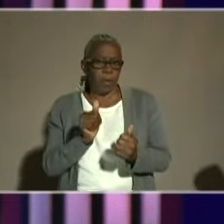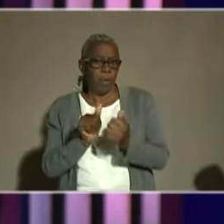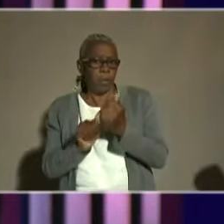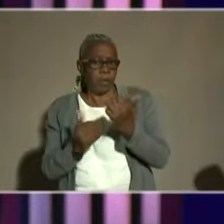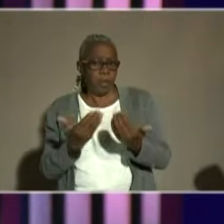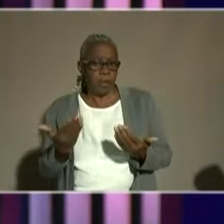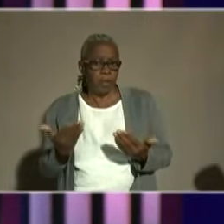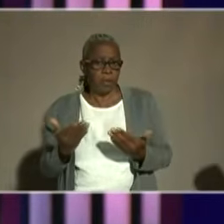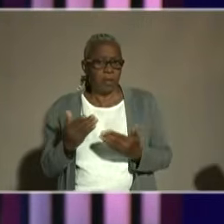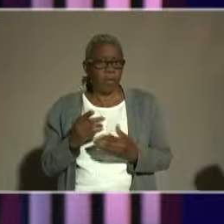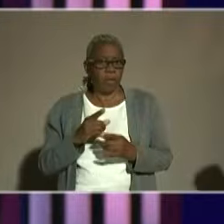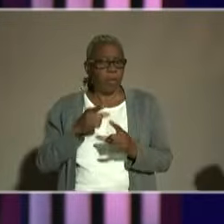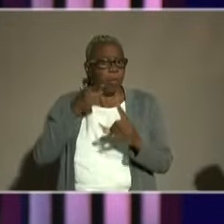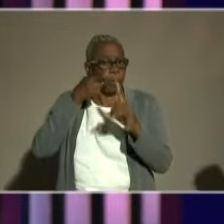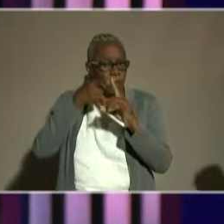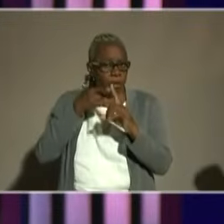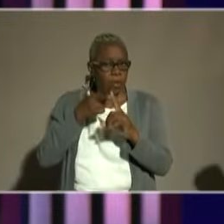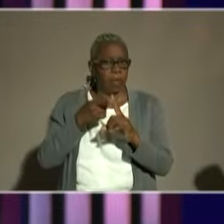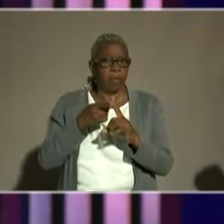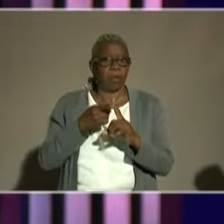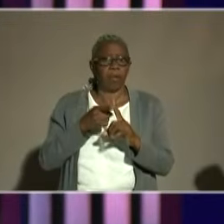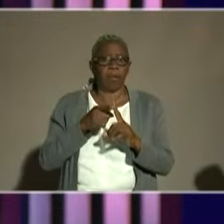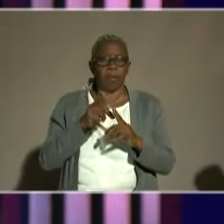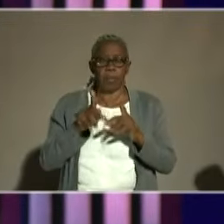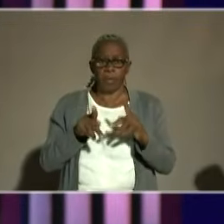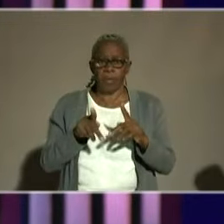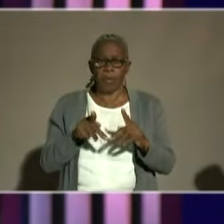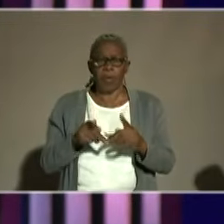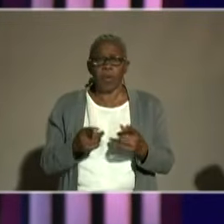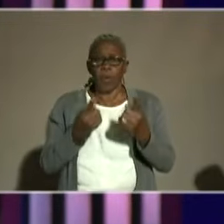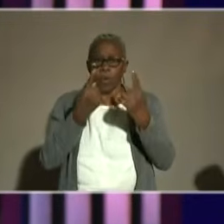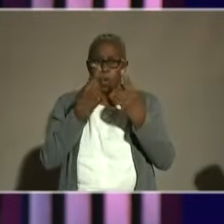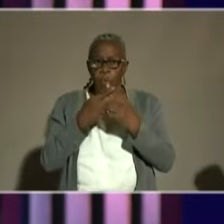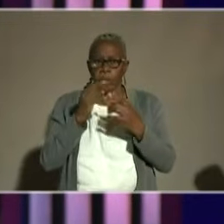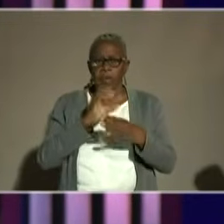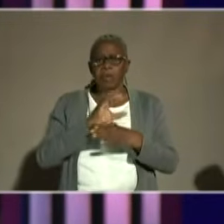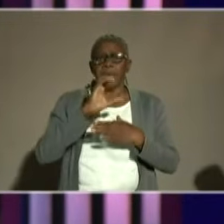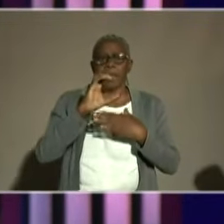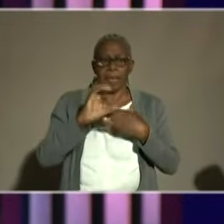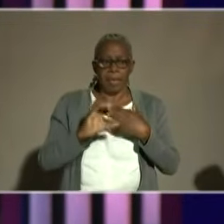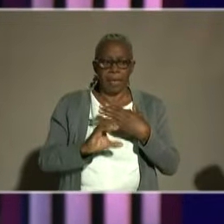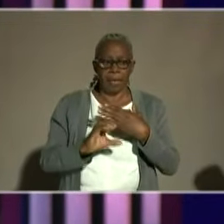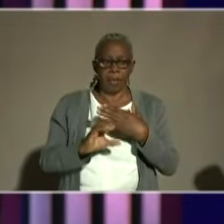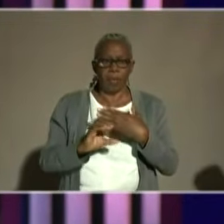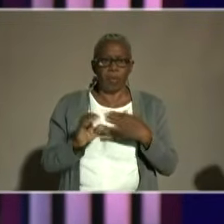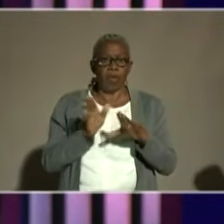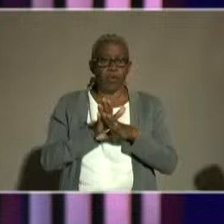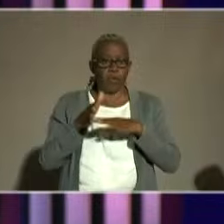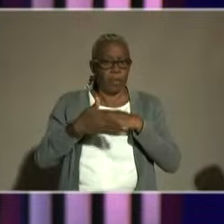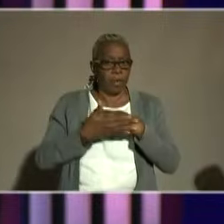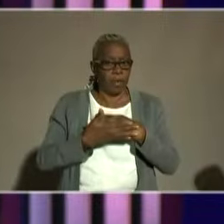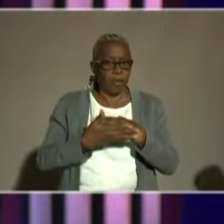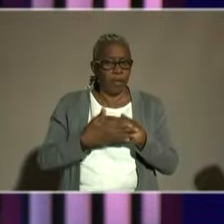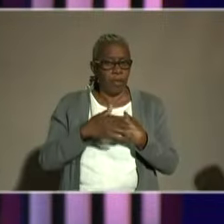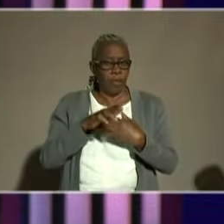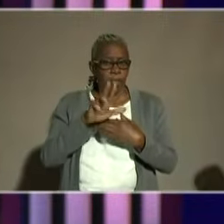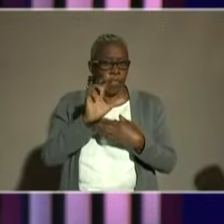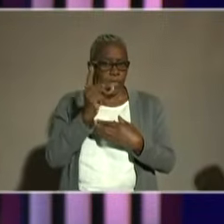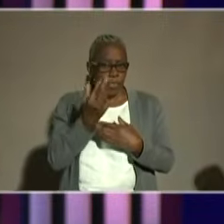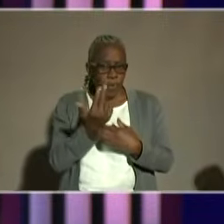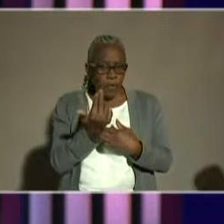issue really is the fact that we are coming to the end of the period of austerity, the period where Jamaica has been for 13 and a half